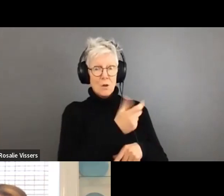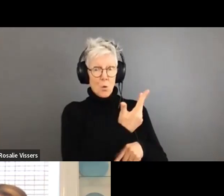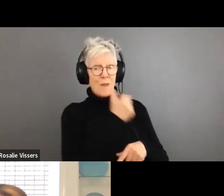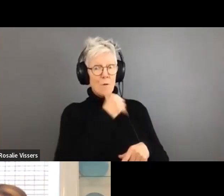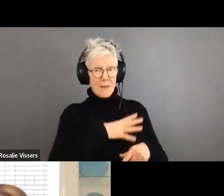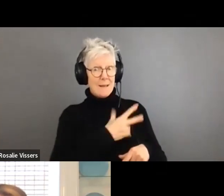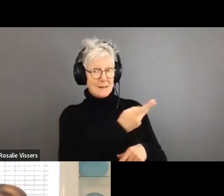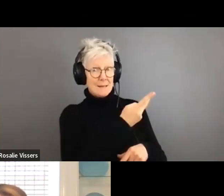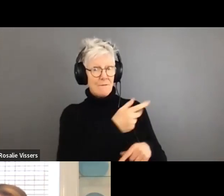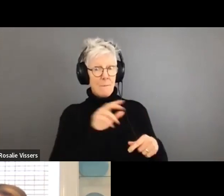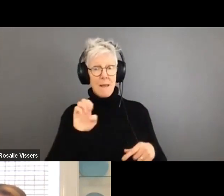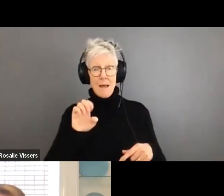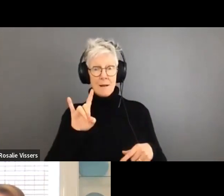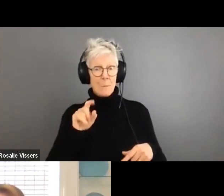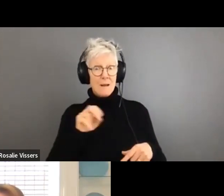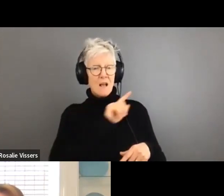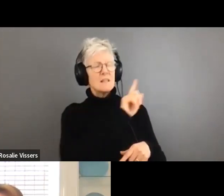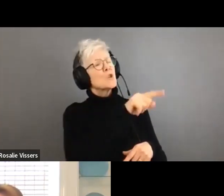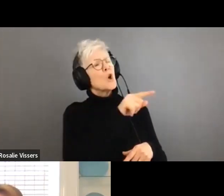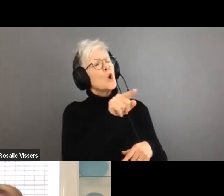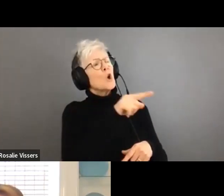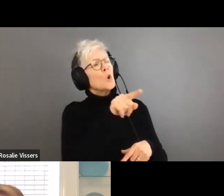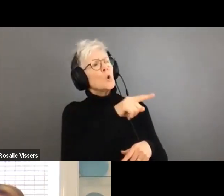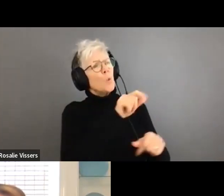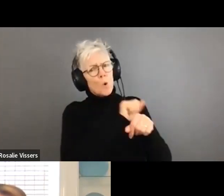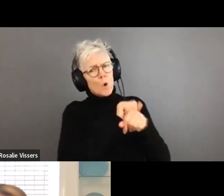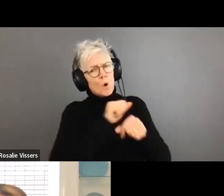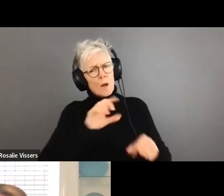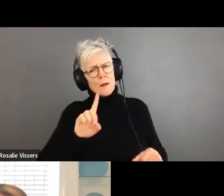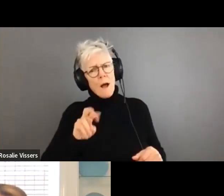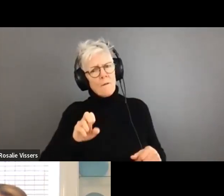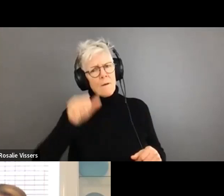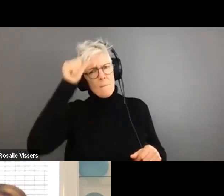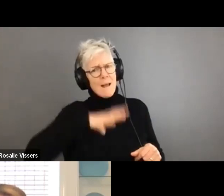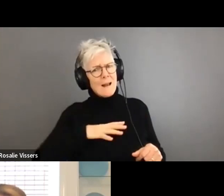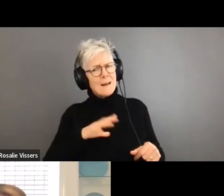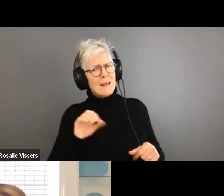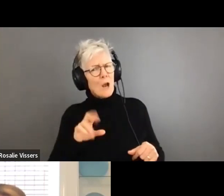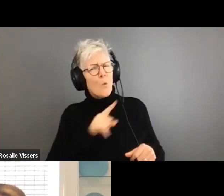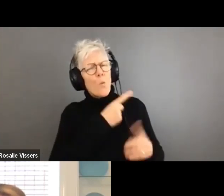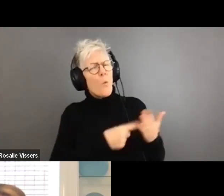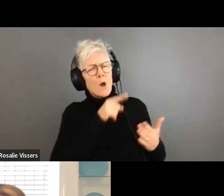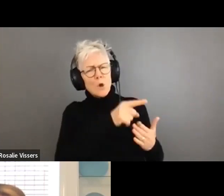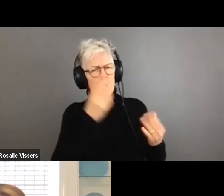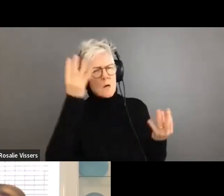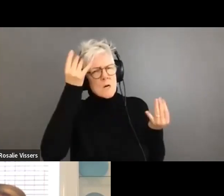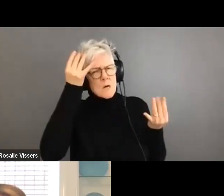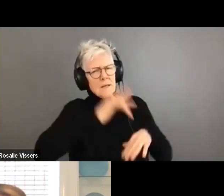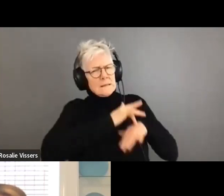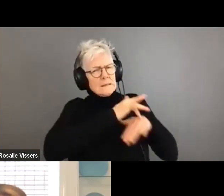PR agency, I said, hey, you work with Dove Men Care. What keeps you up at night working with Dove Men